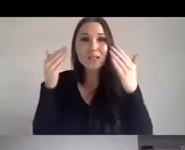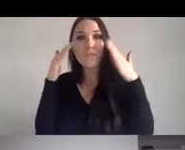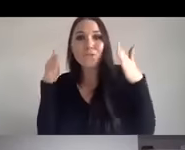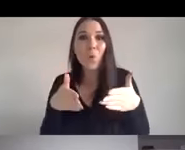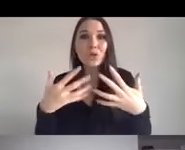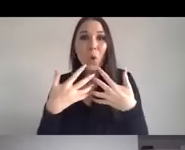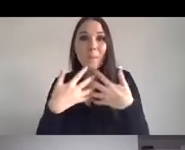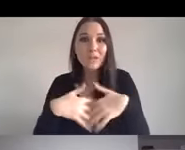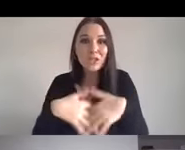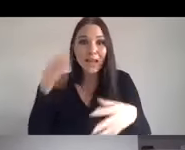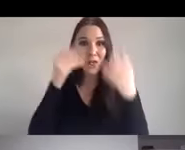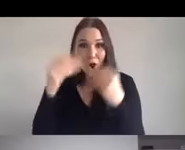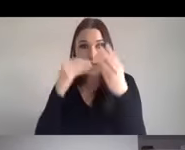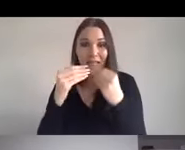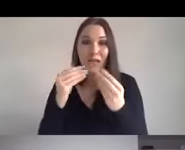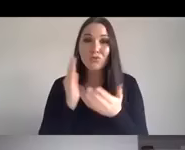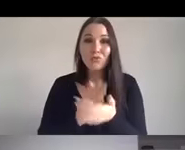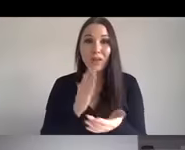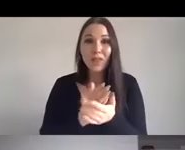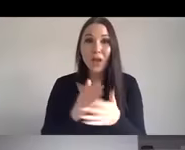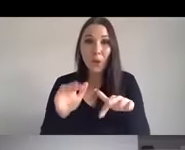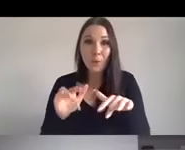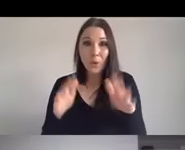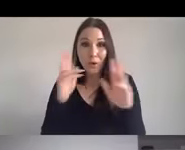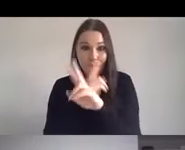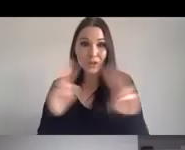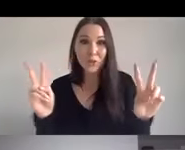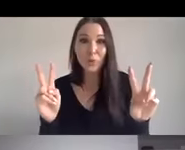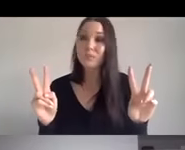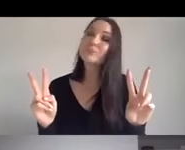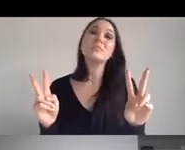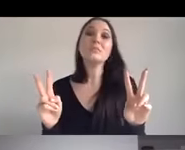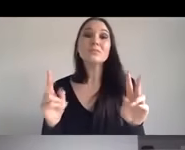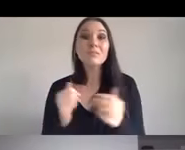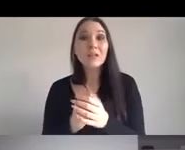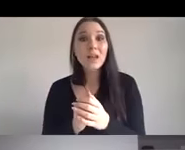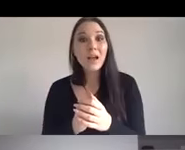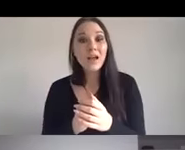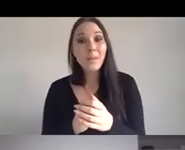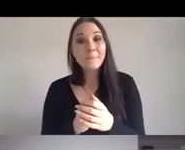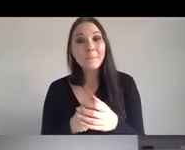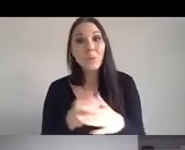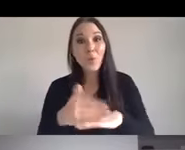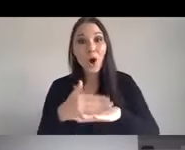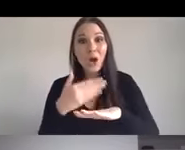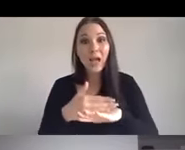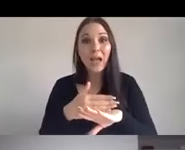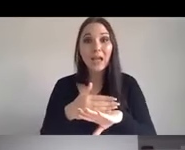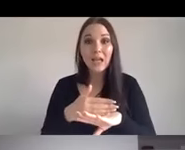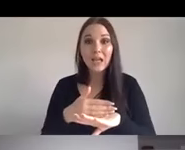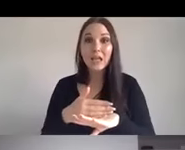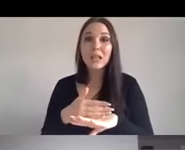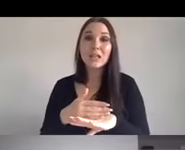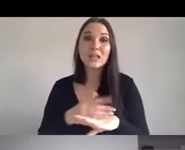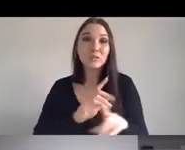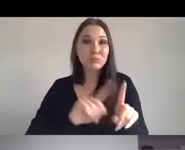and also really deep on computer vision. So we have an extreme heterogeneous team. So we work in an agile environment, and we